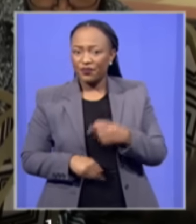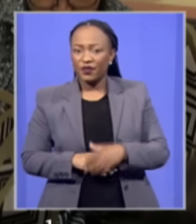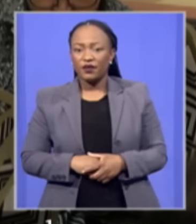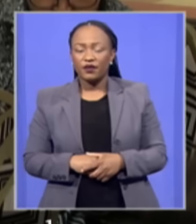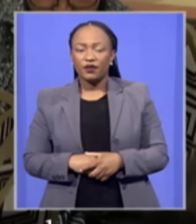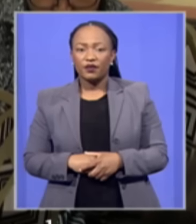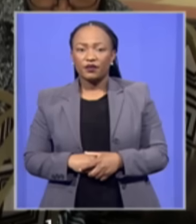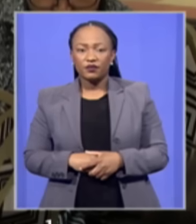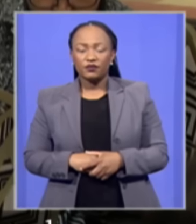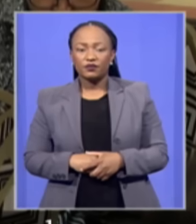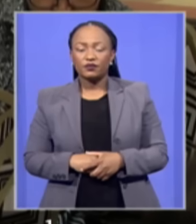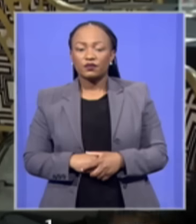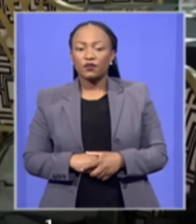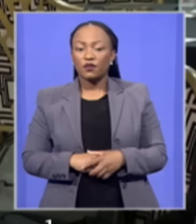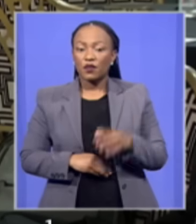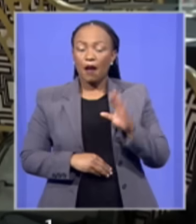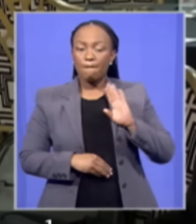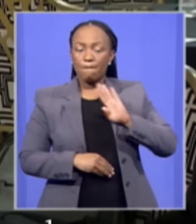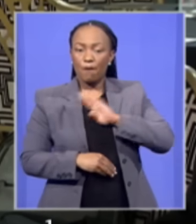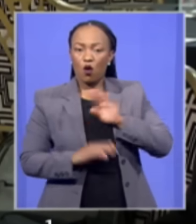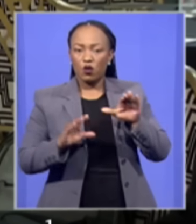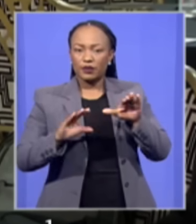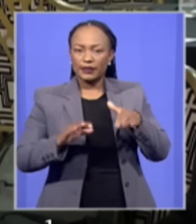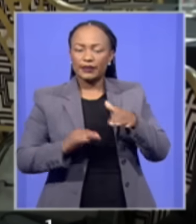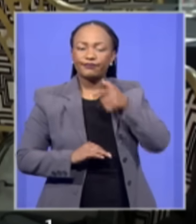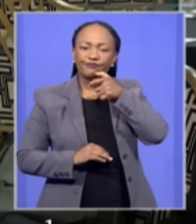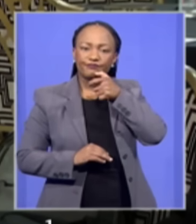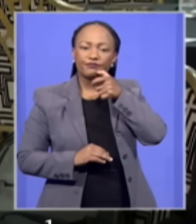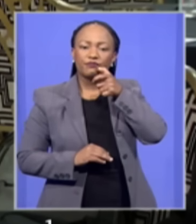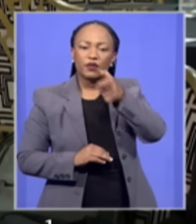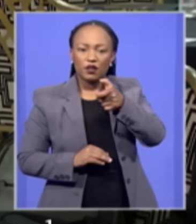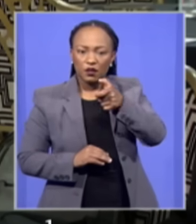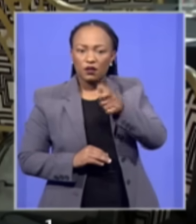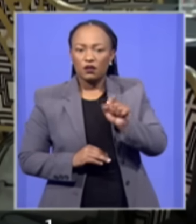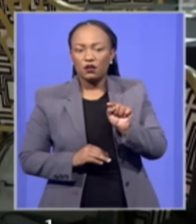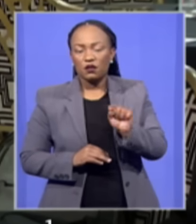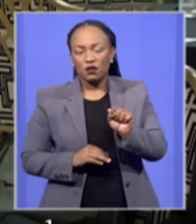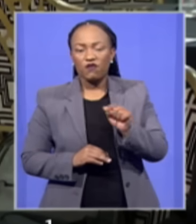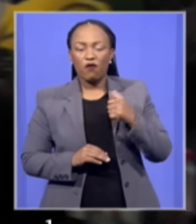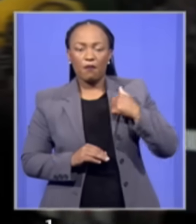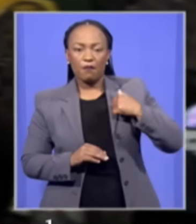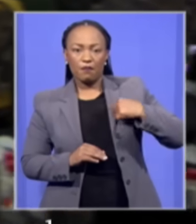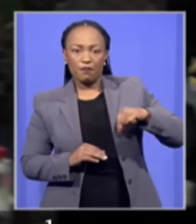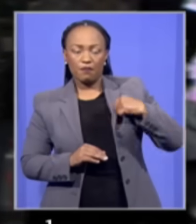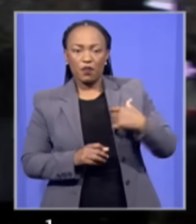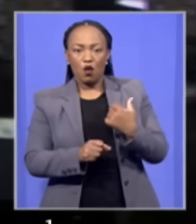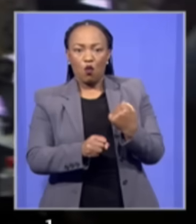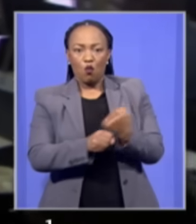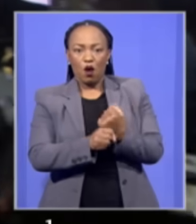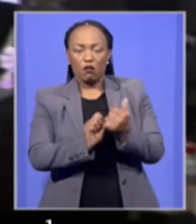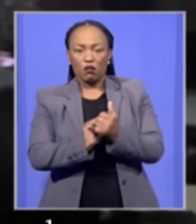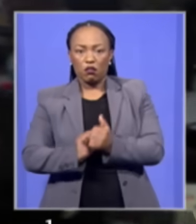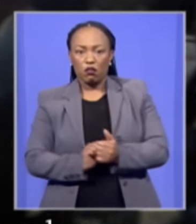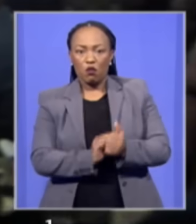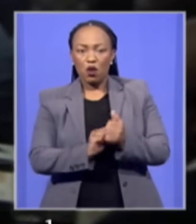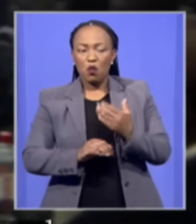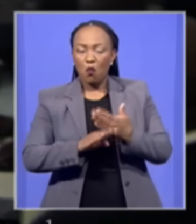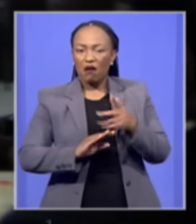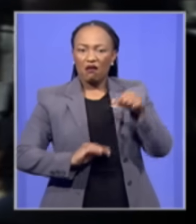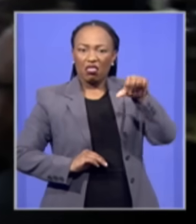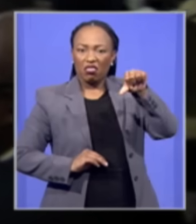tsheho ya miedi le yona ena le kabelo ya bohlokwa ya ho sebetsana le bomasepala haholo bao ba sa sebetseng